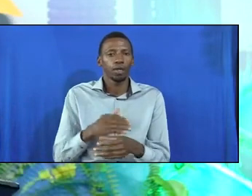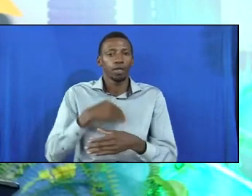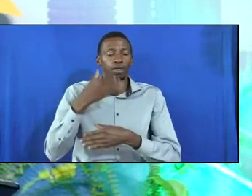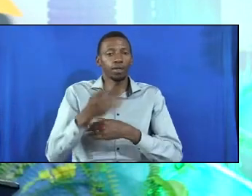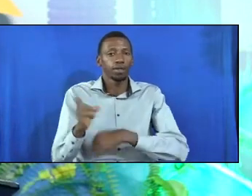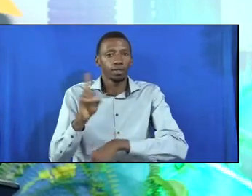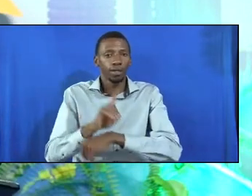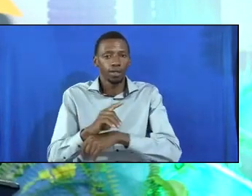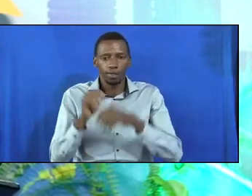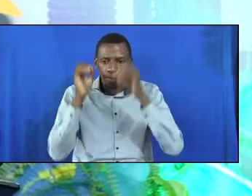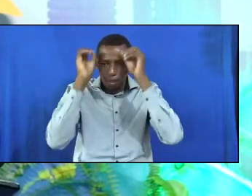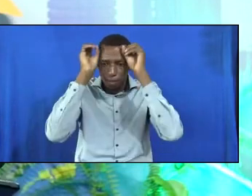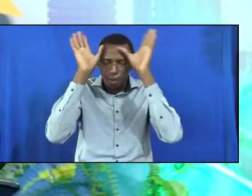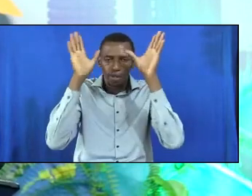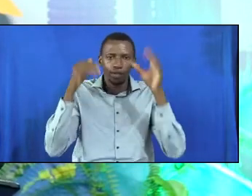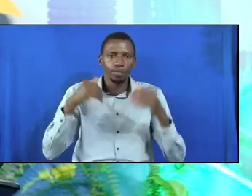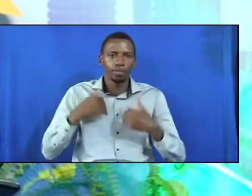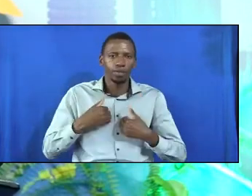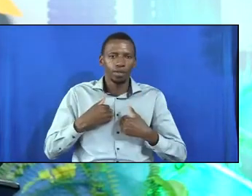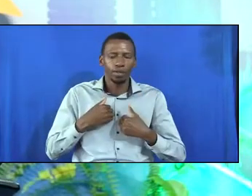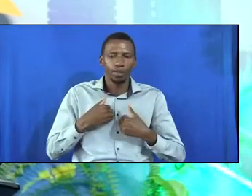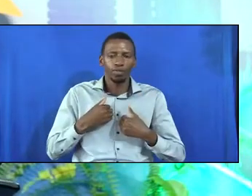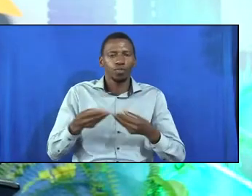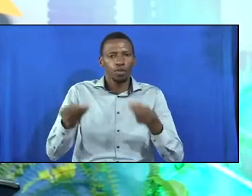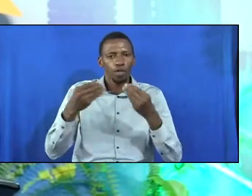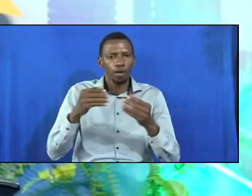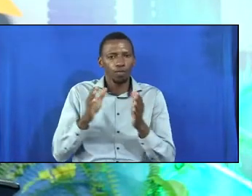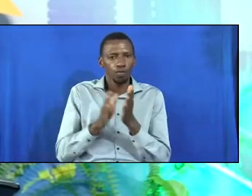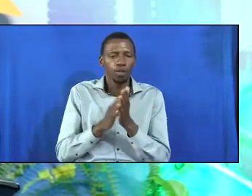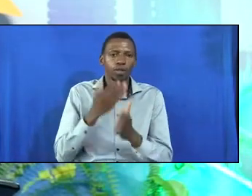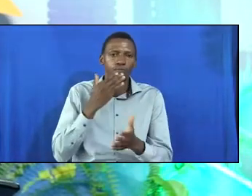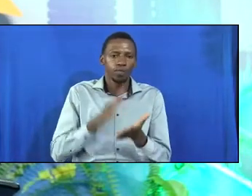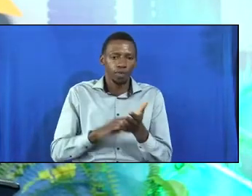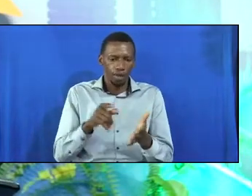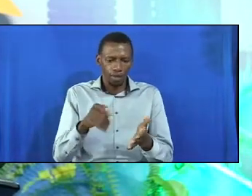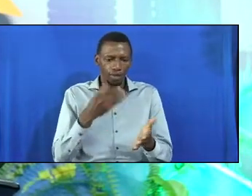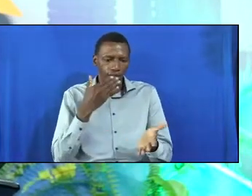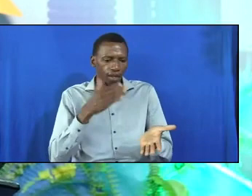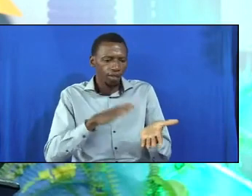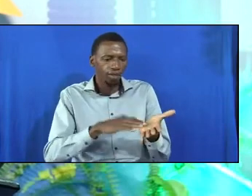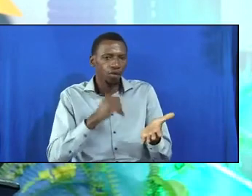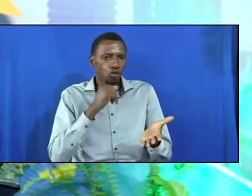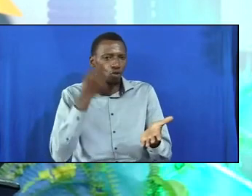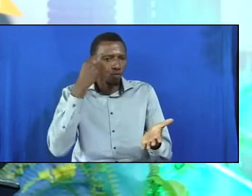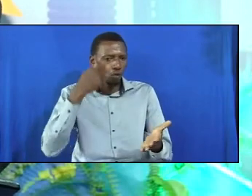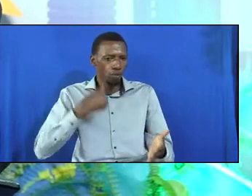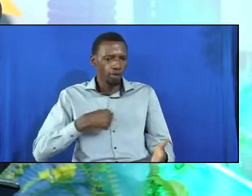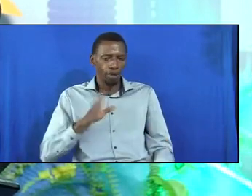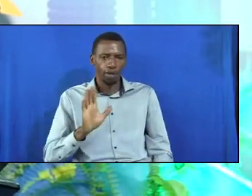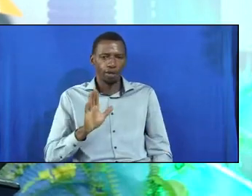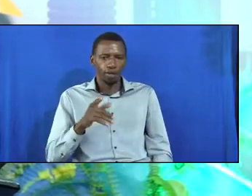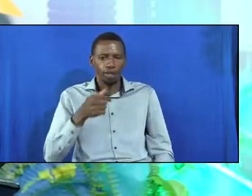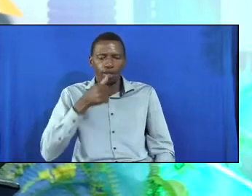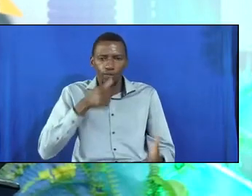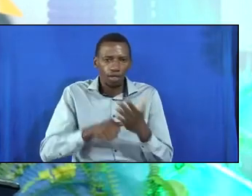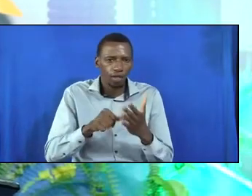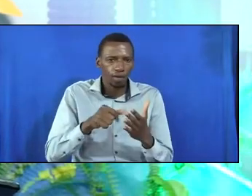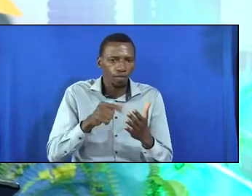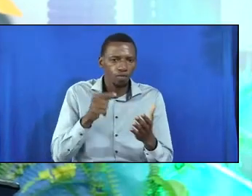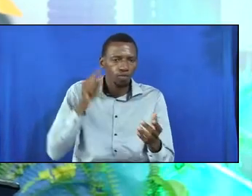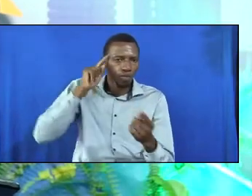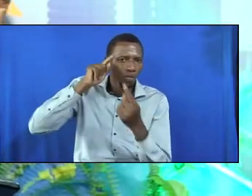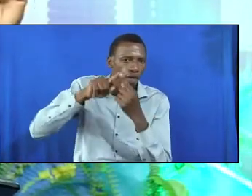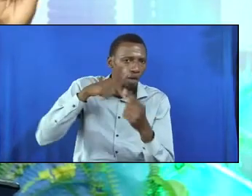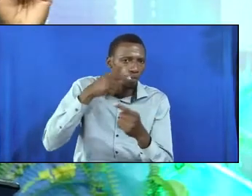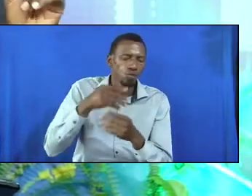He came with a letter. I wish I had the letter. The letter was not addressed to me. The letter was addressed to God. And it